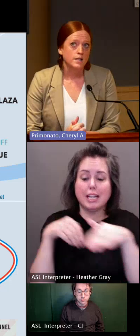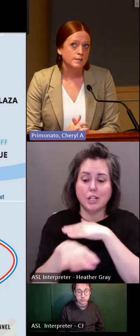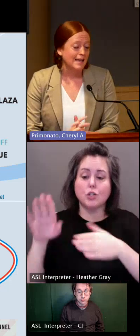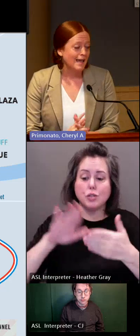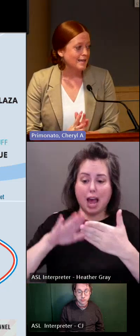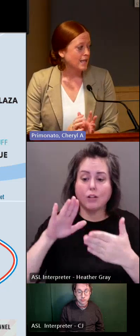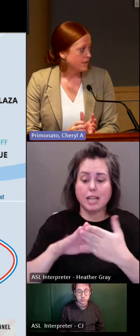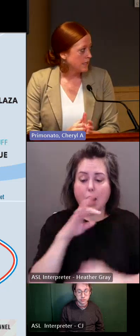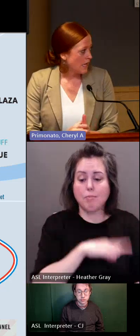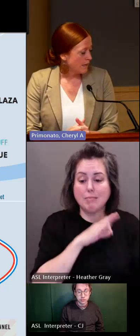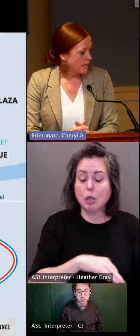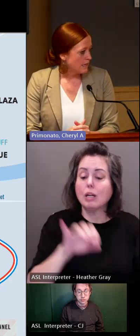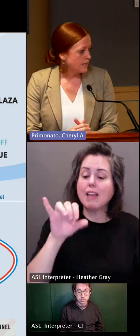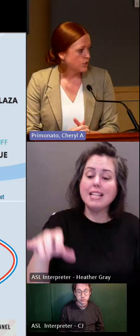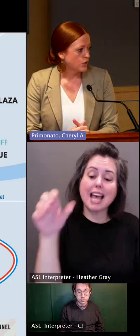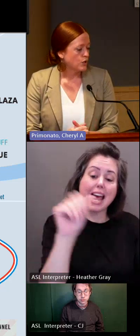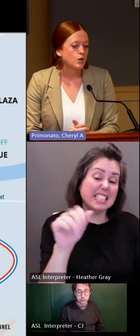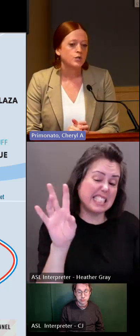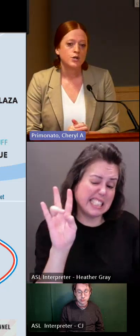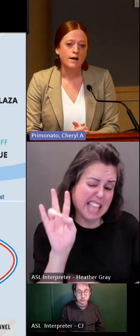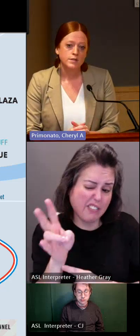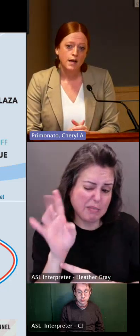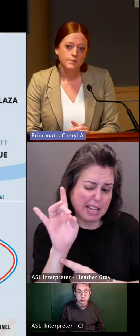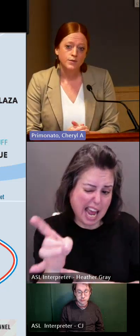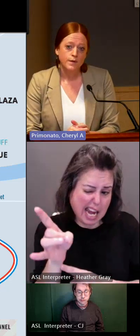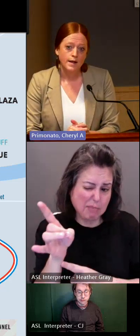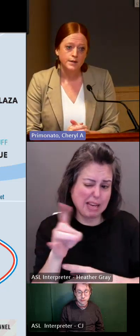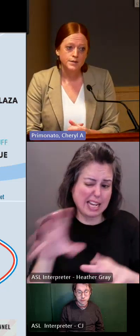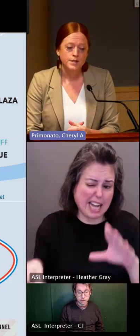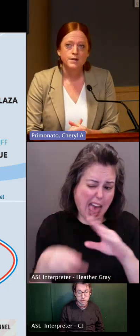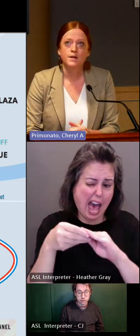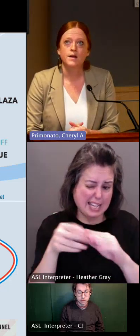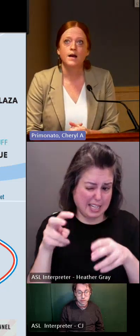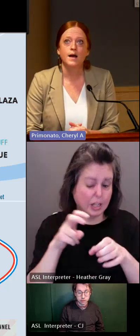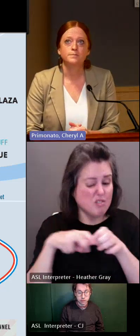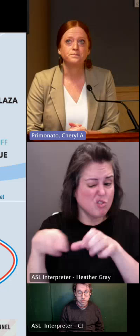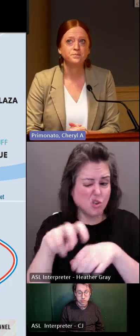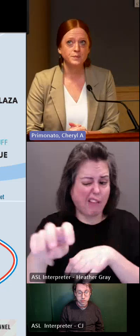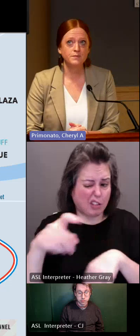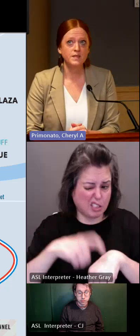is approximately a 7 to 8 minute additional travel time for riders.